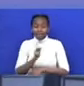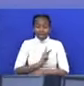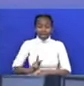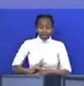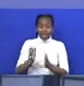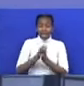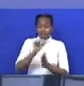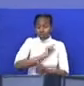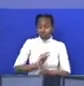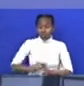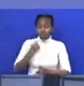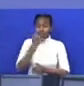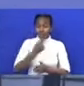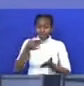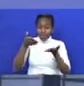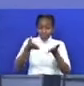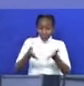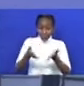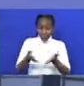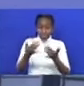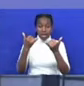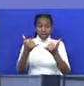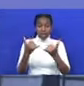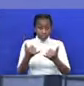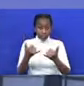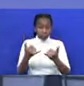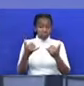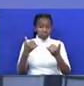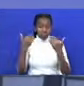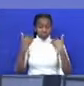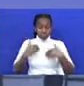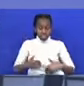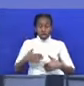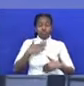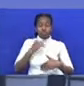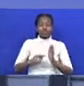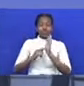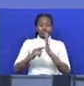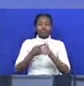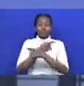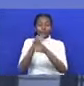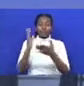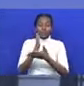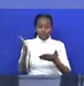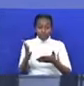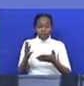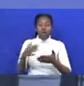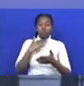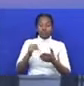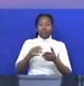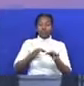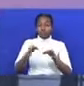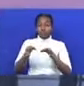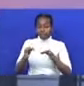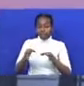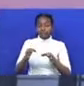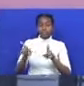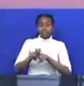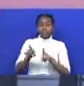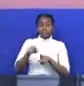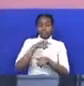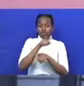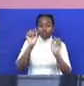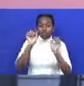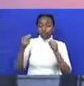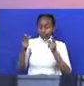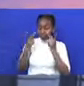ourselves properly for. So, I have a presentation that I will go through. I hope you can see your screen